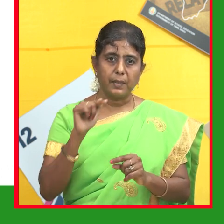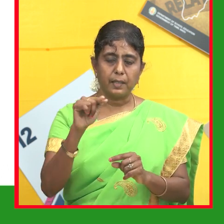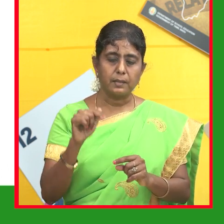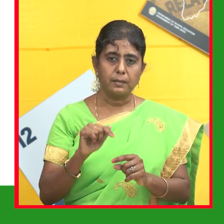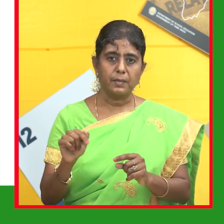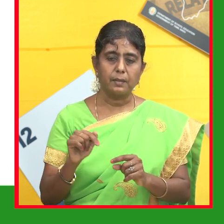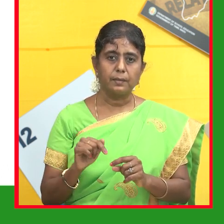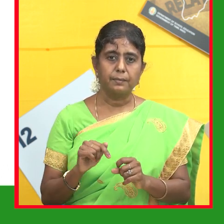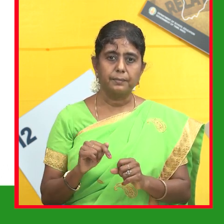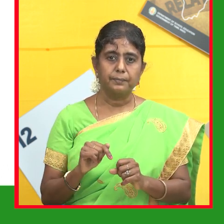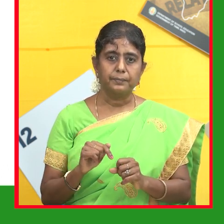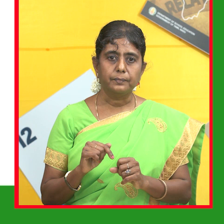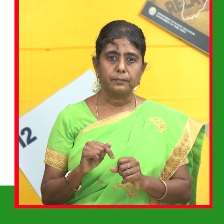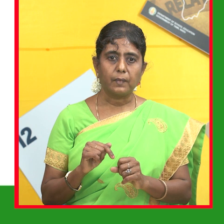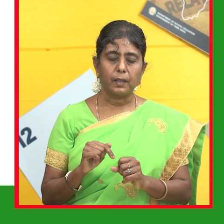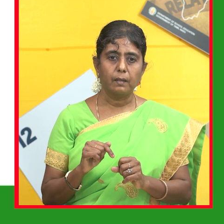subtraction.